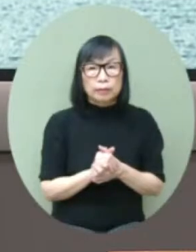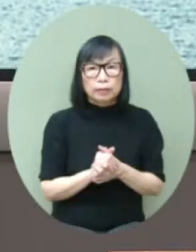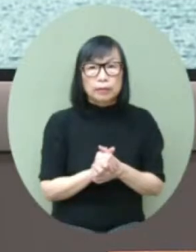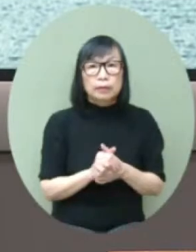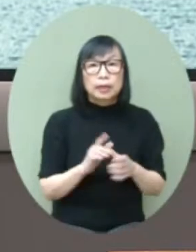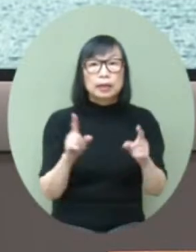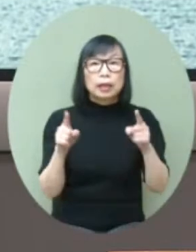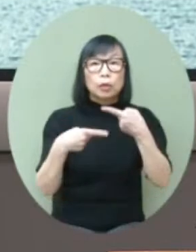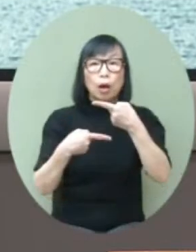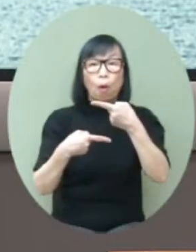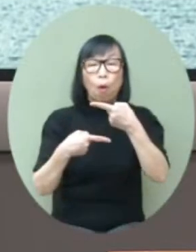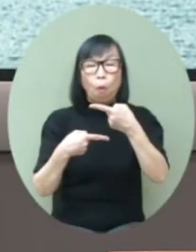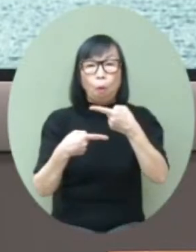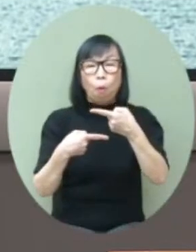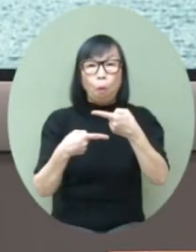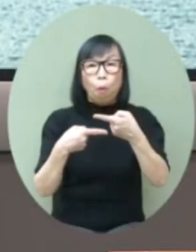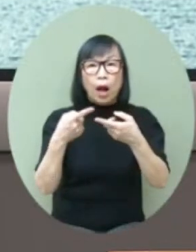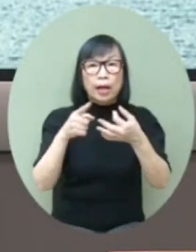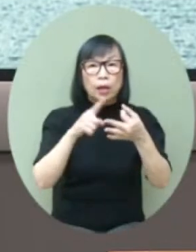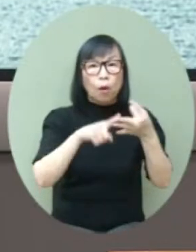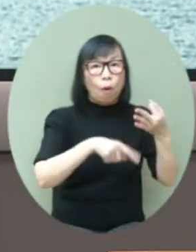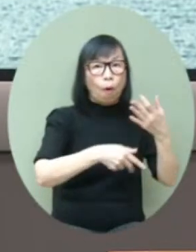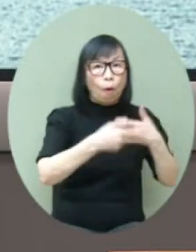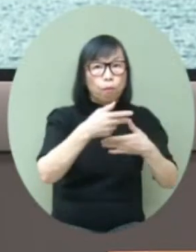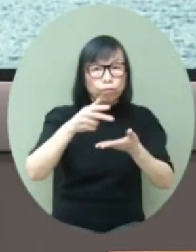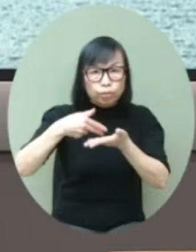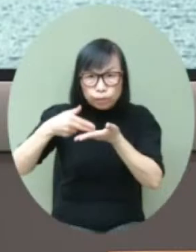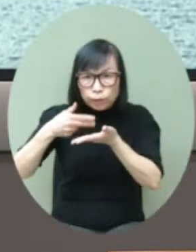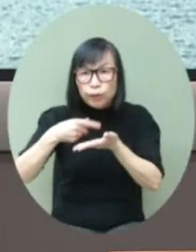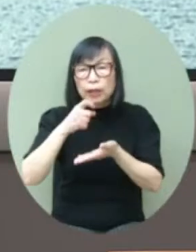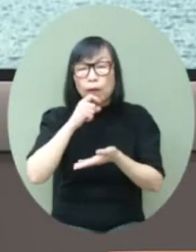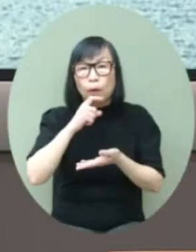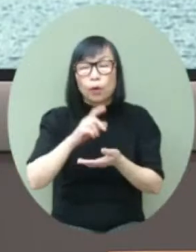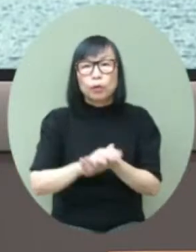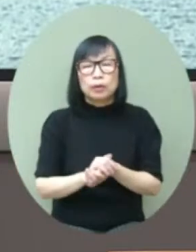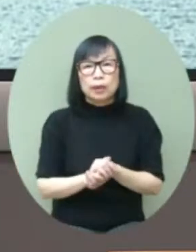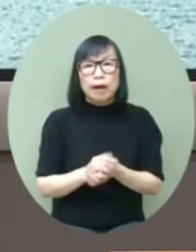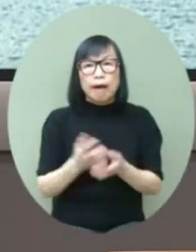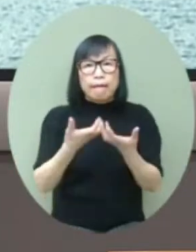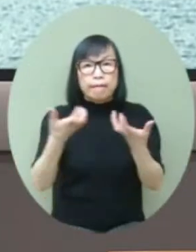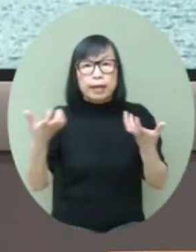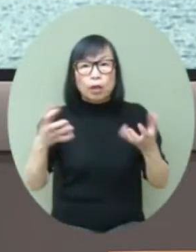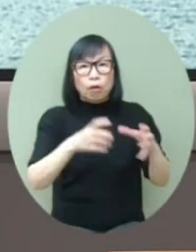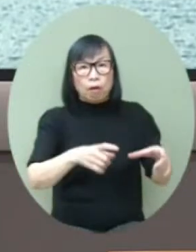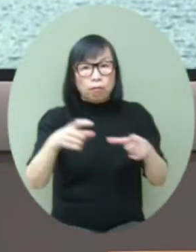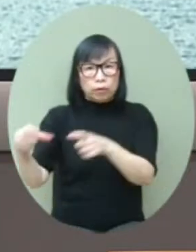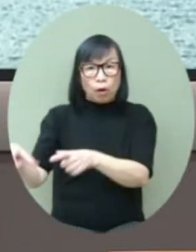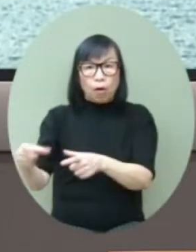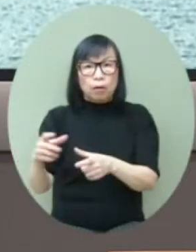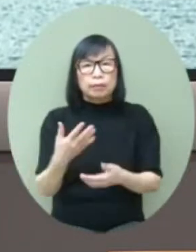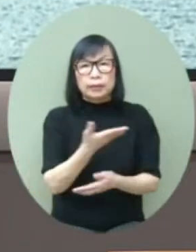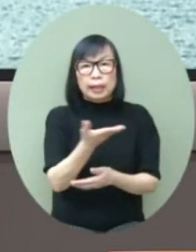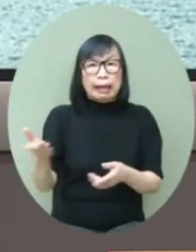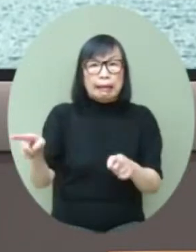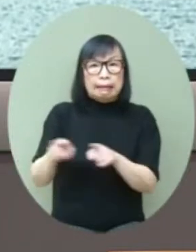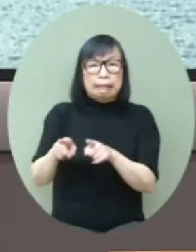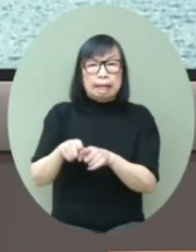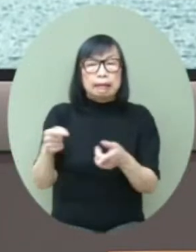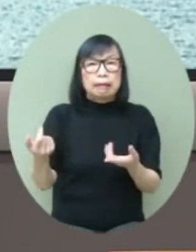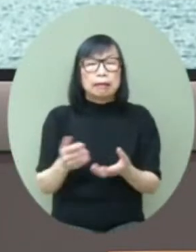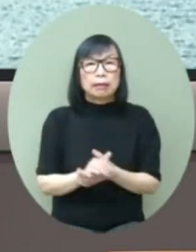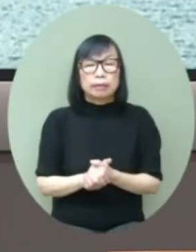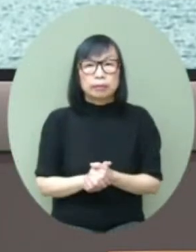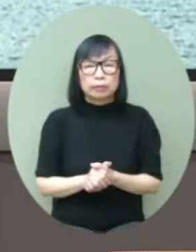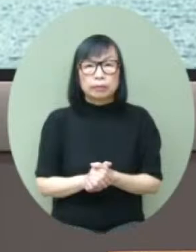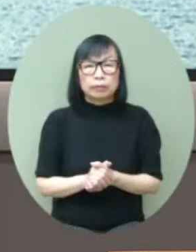I think it was the 1st of January. She was having a meal at the Fu Hin restaurant there. They were sitting at 2 tables, but they